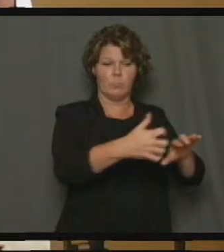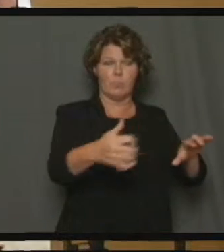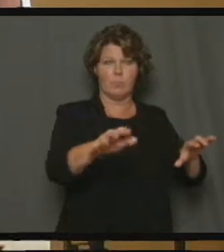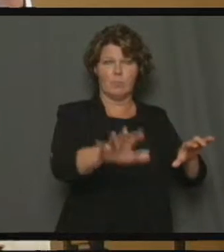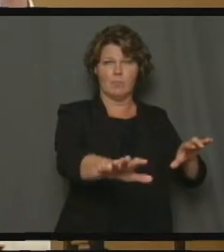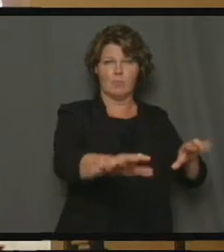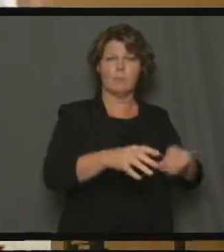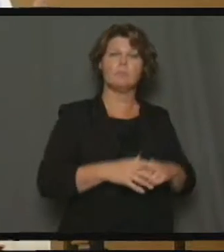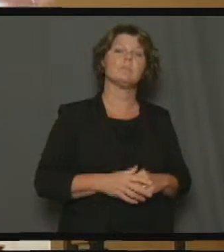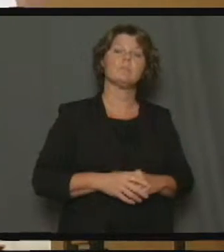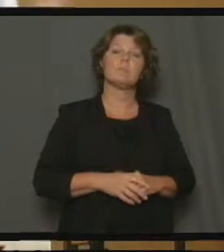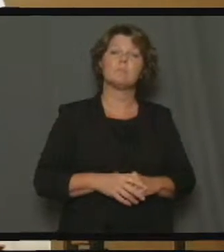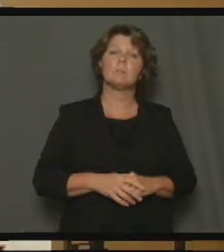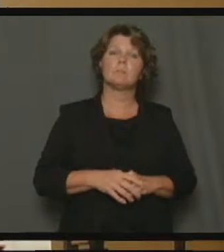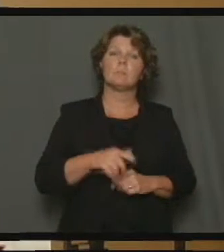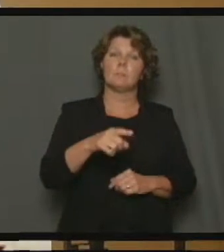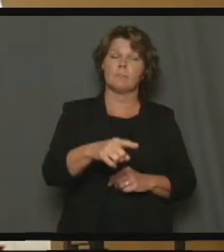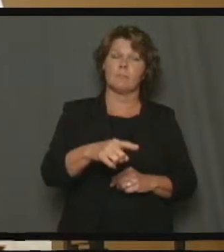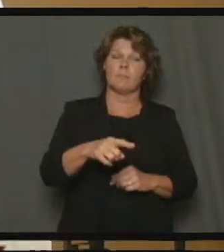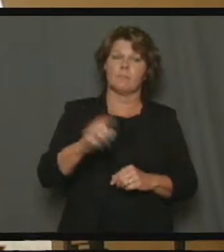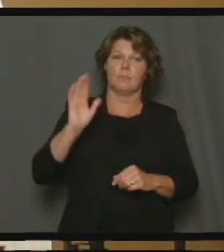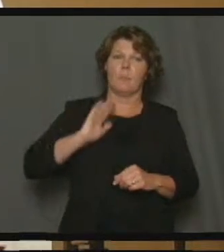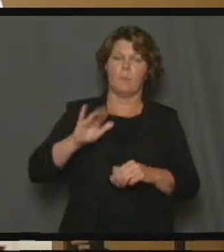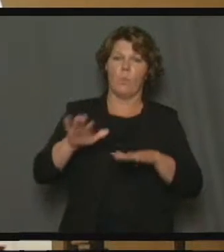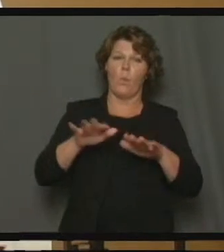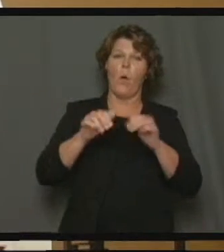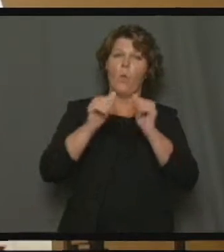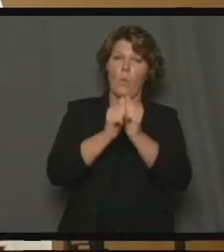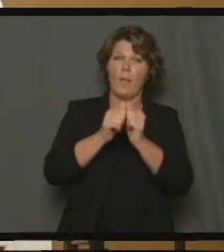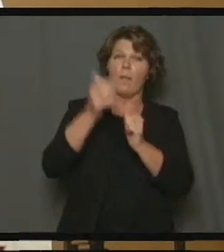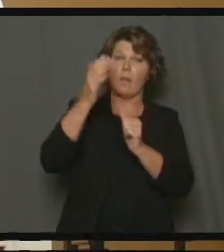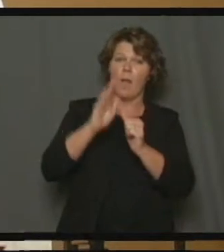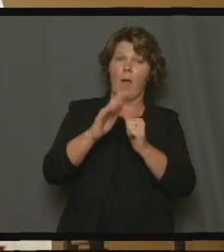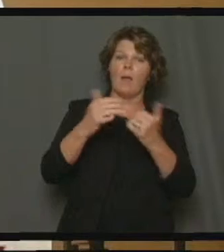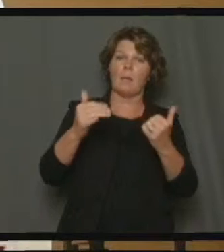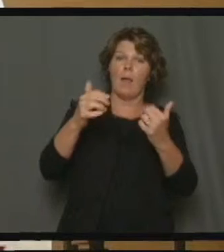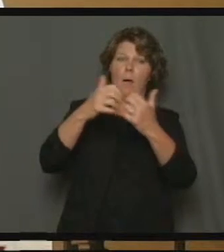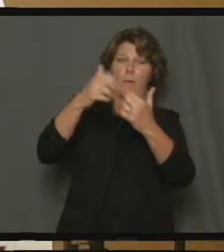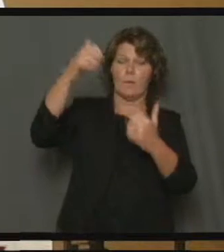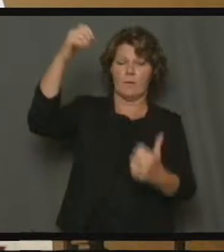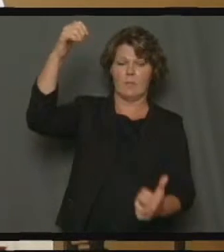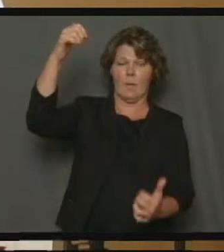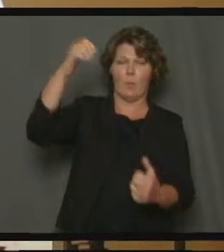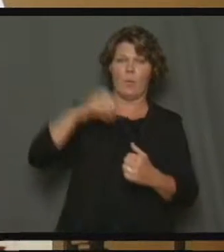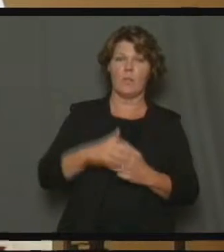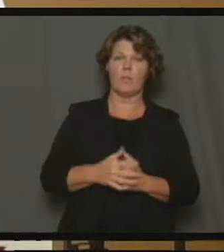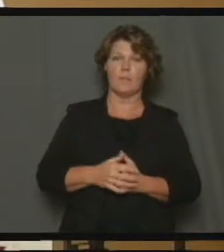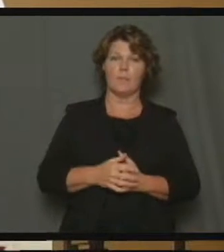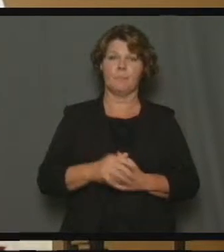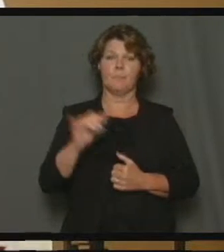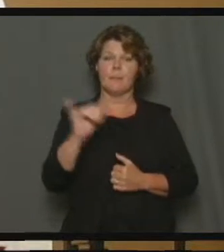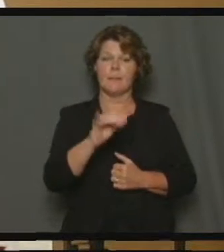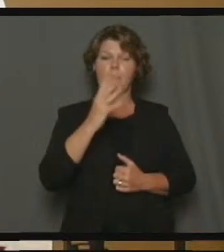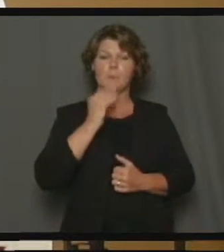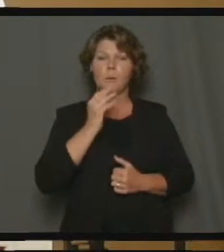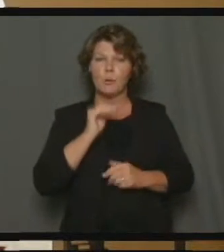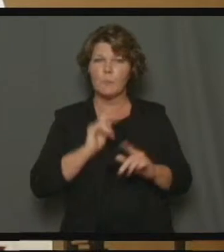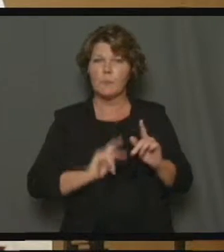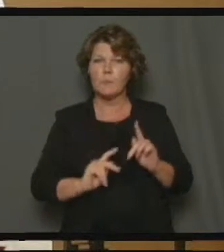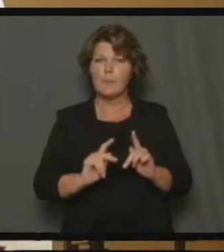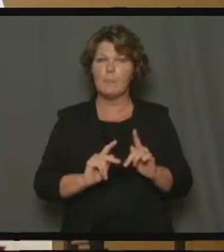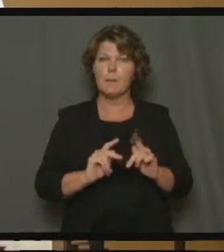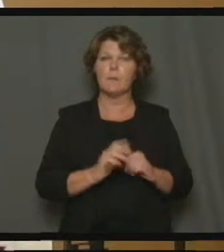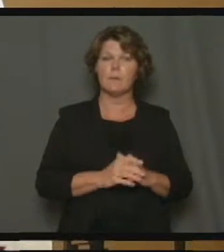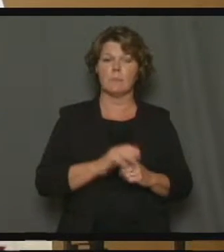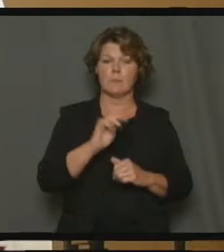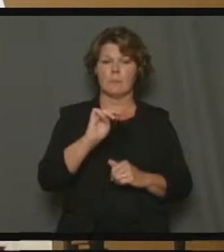and separated from the God that they had once walked with daily. The same was true for the Jews to whom